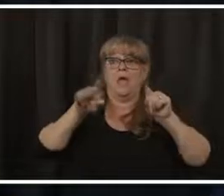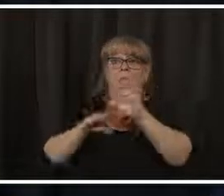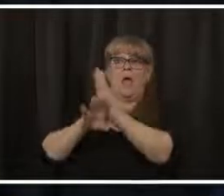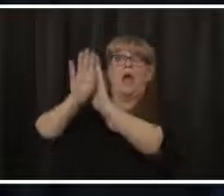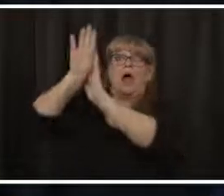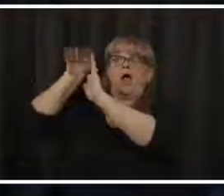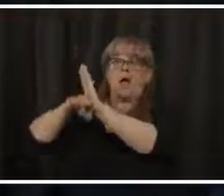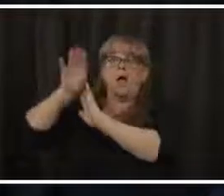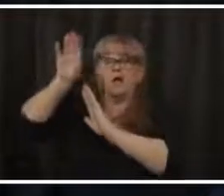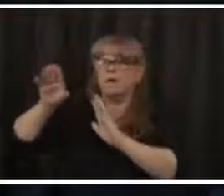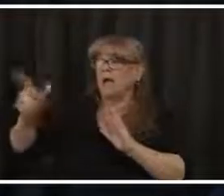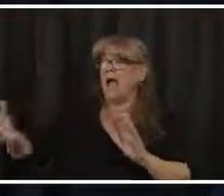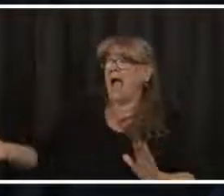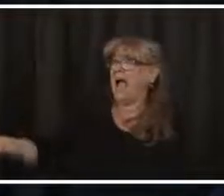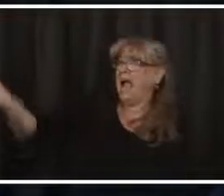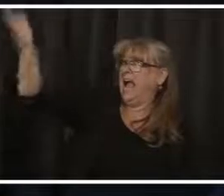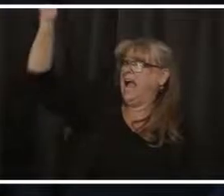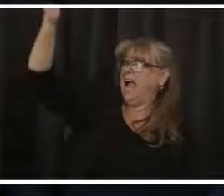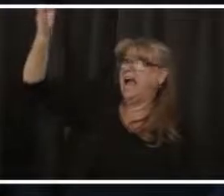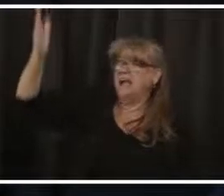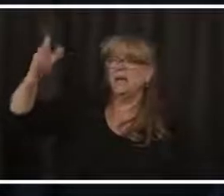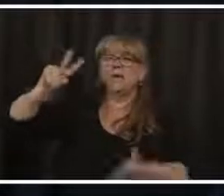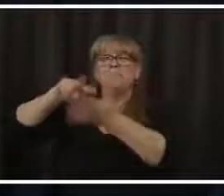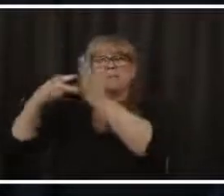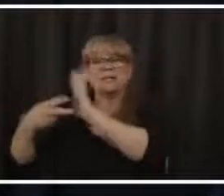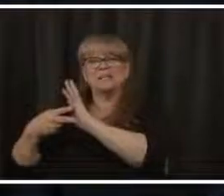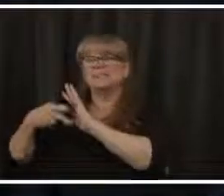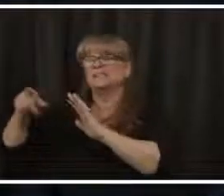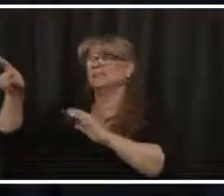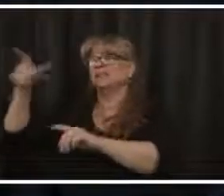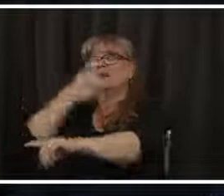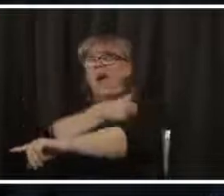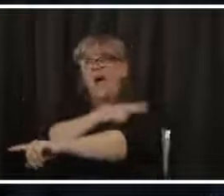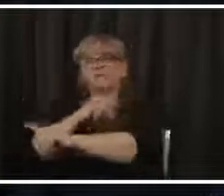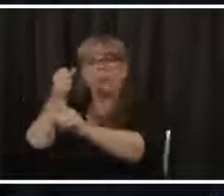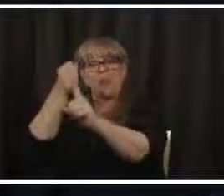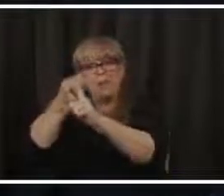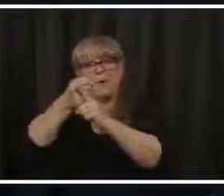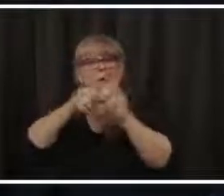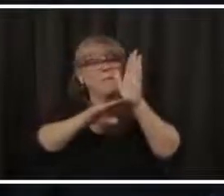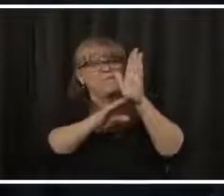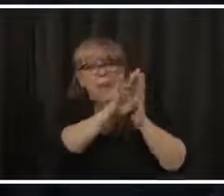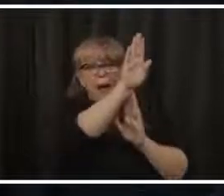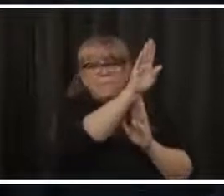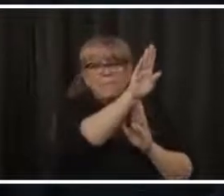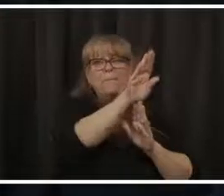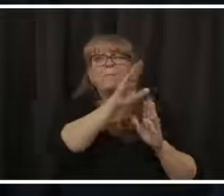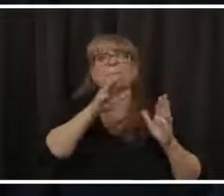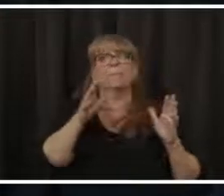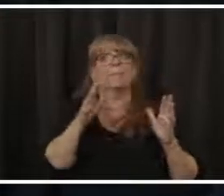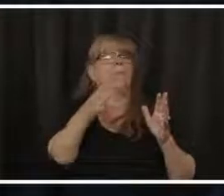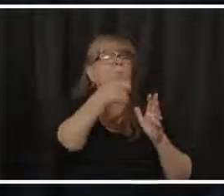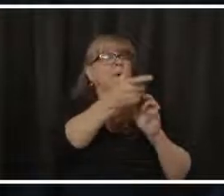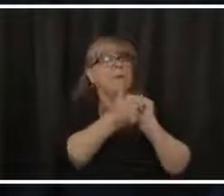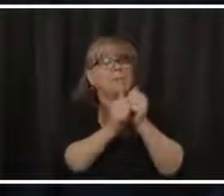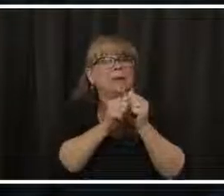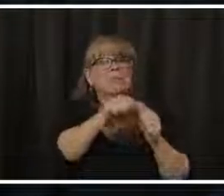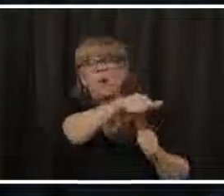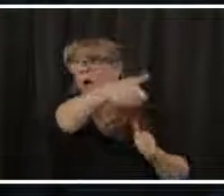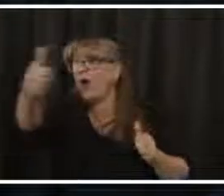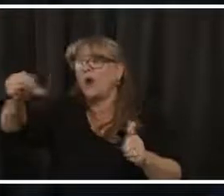COVID rates and more hospitalizations and deaths because the vaccination rate is lower, let's take that up in that community to get that vaccination rate